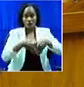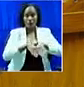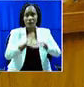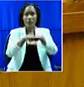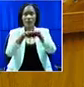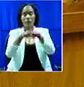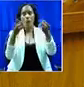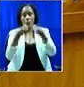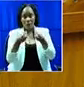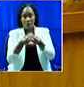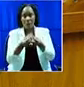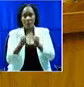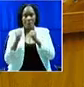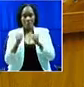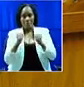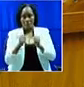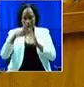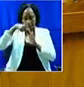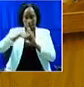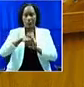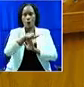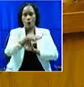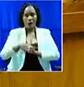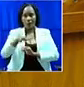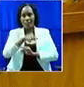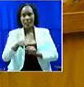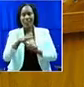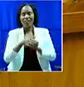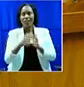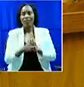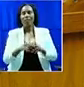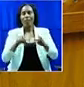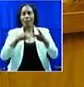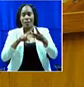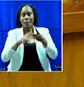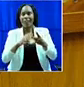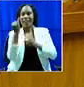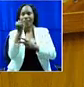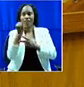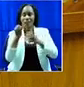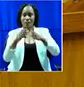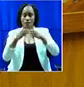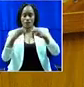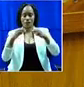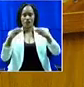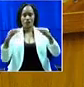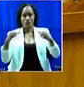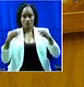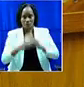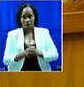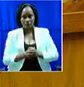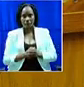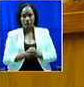intensive localization drive and industrial expansion. The interventions